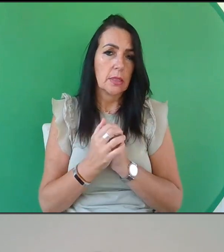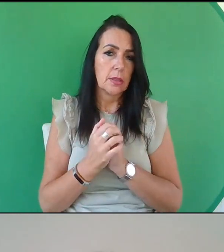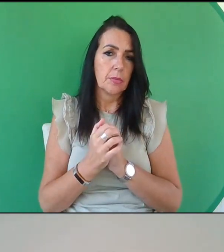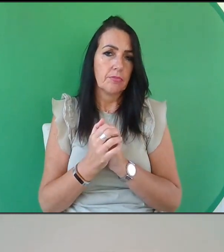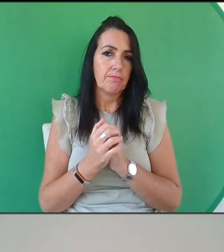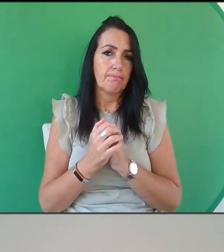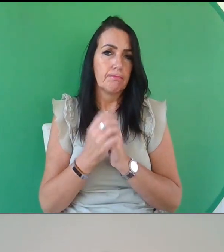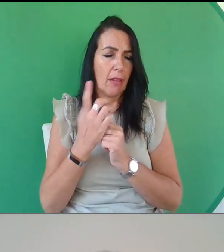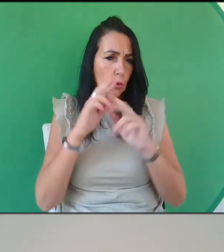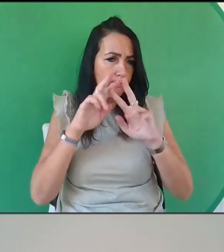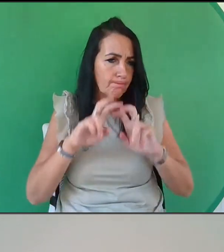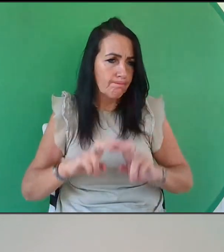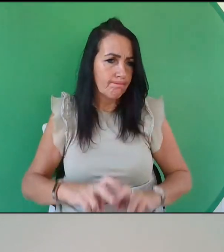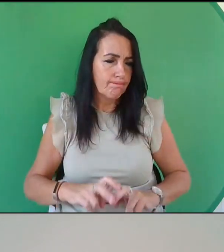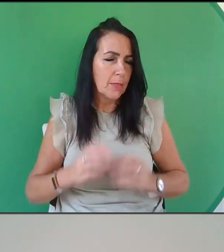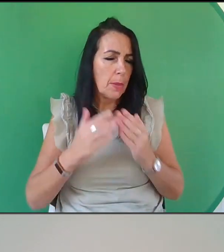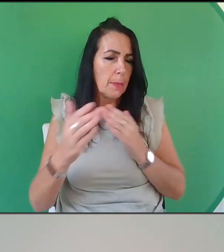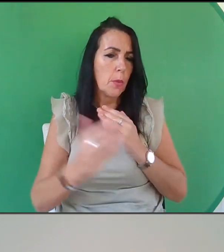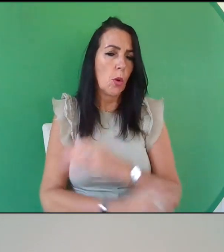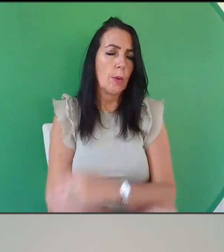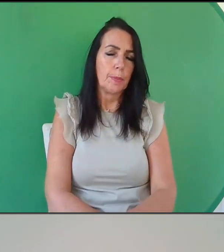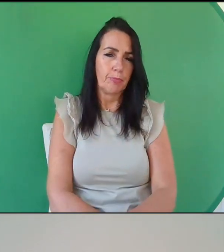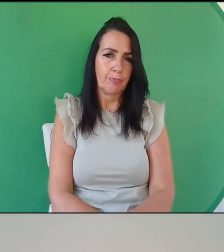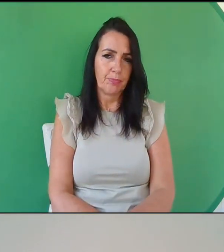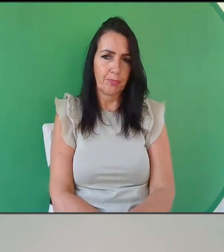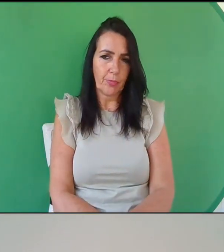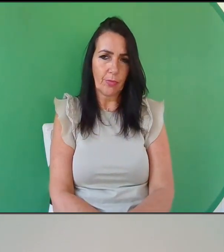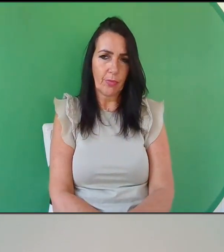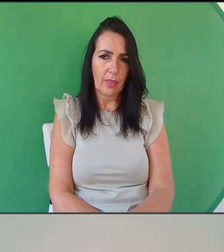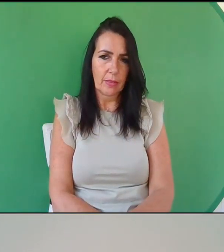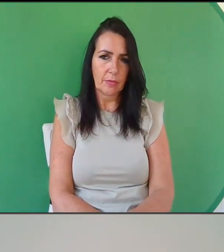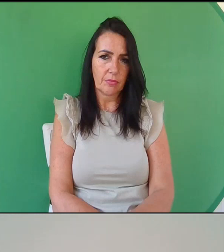looking into it in a little bit more depth.